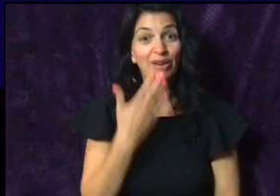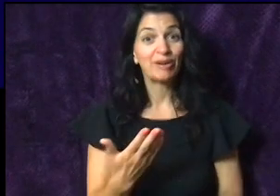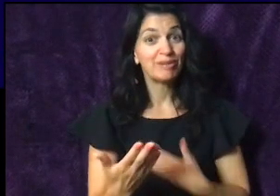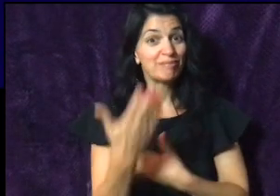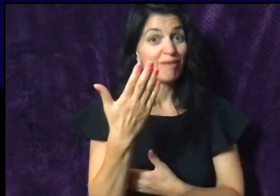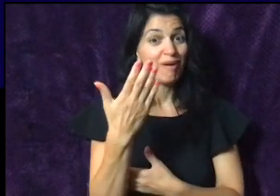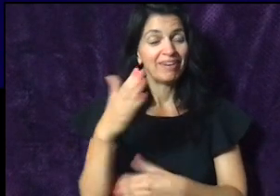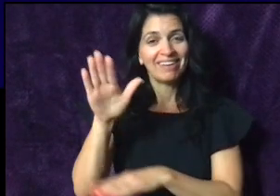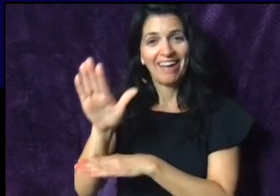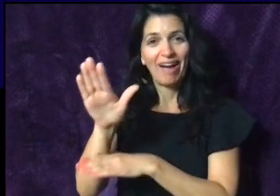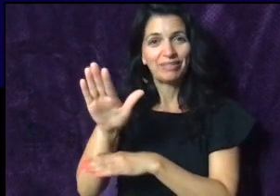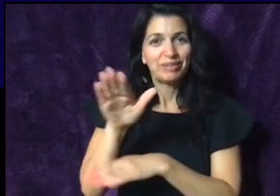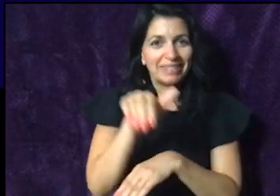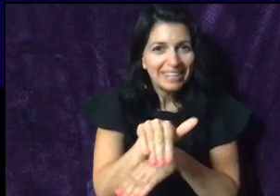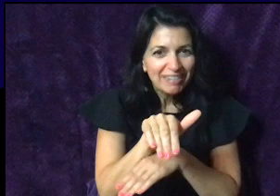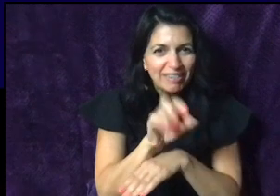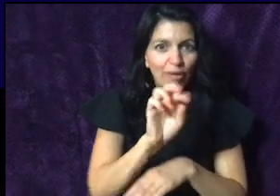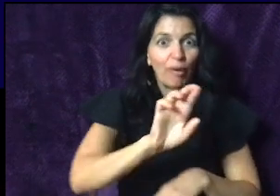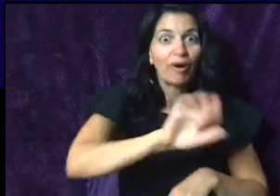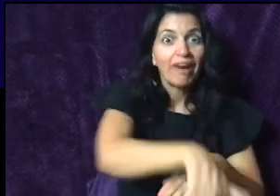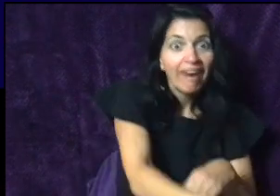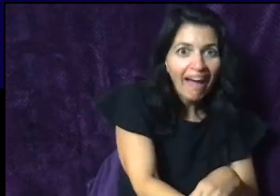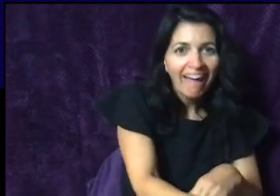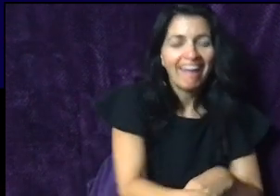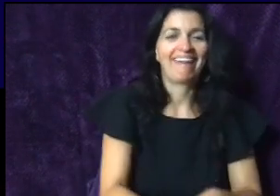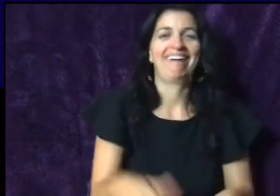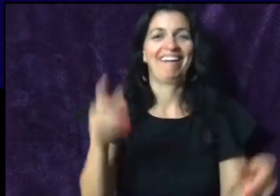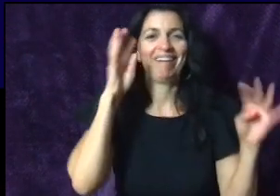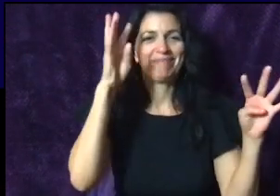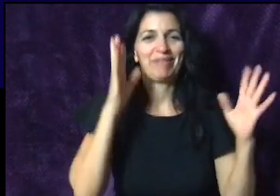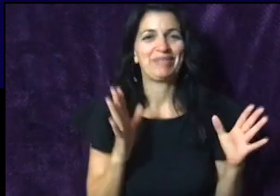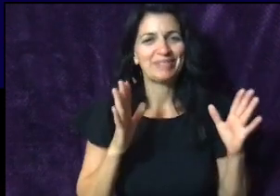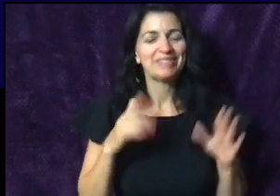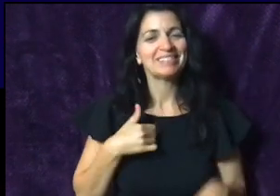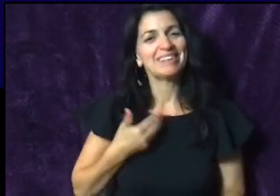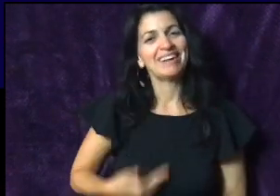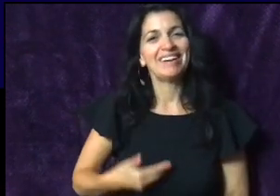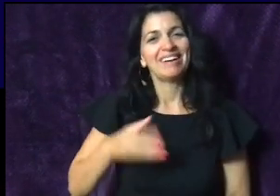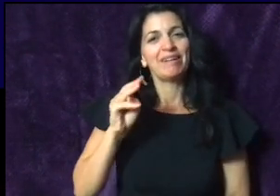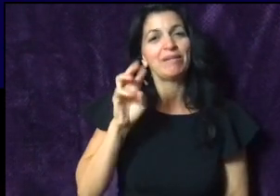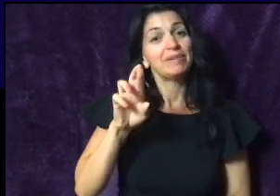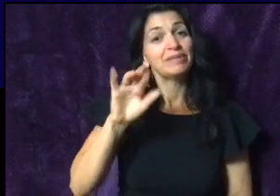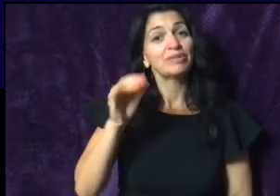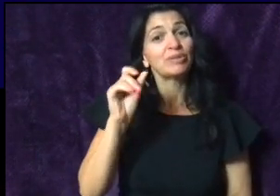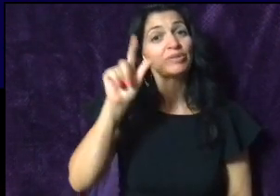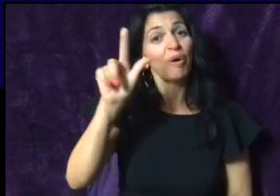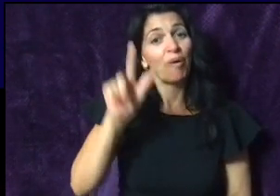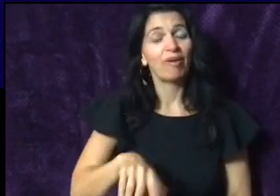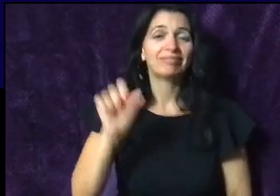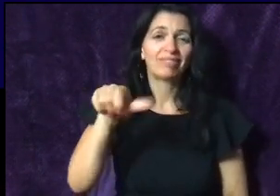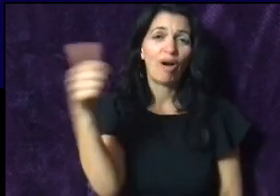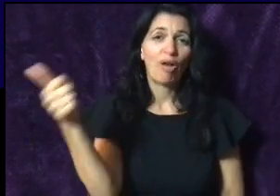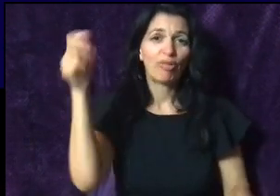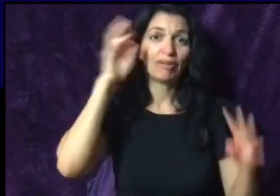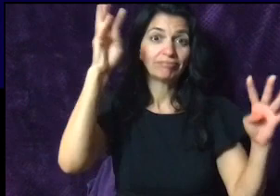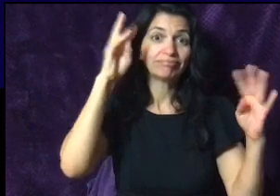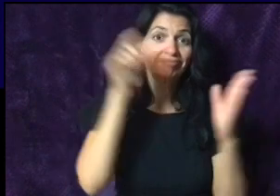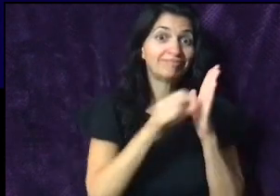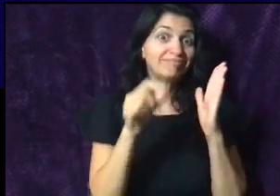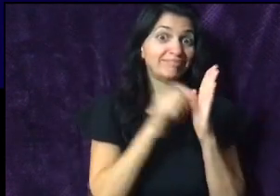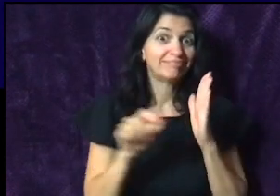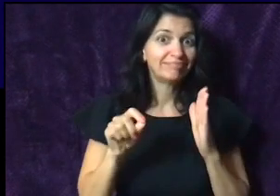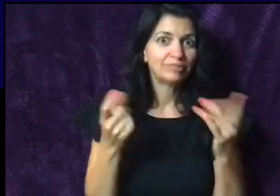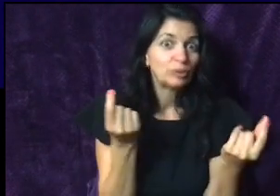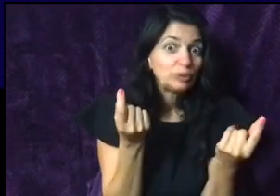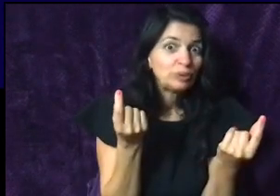Good morning, afternoon, evening, or good night, composers. This is Mr. Joel back with another composing activity for